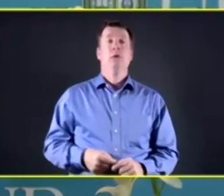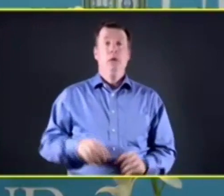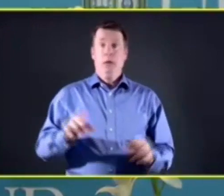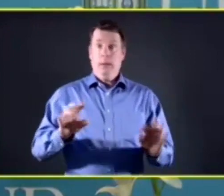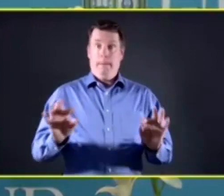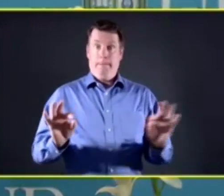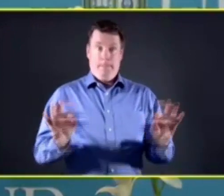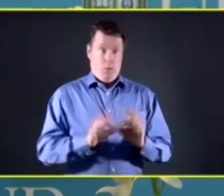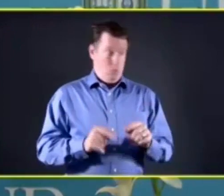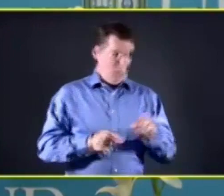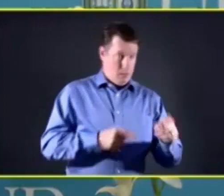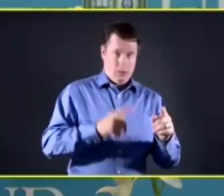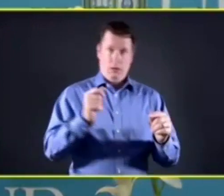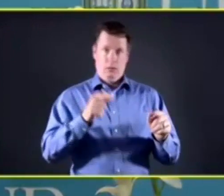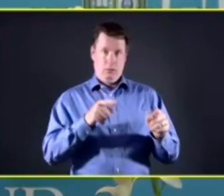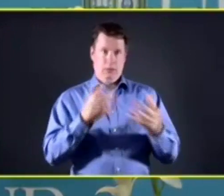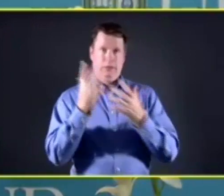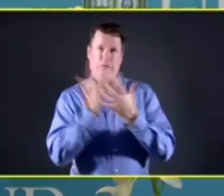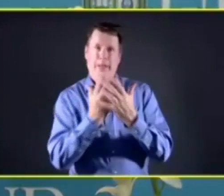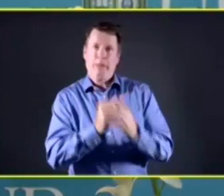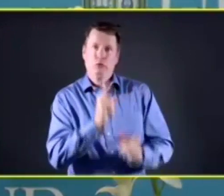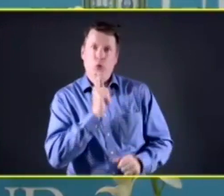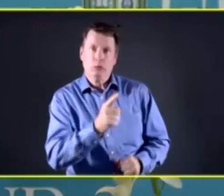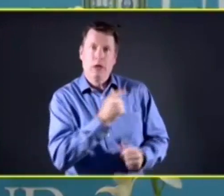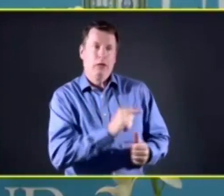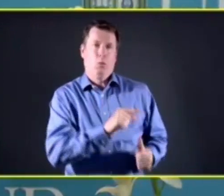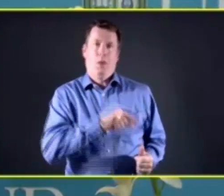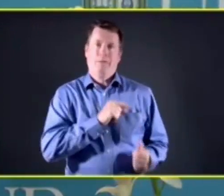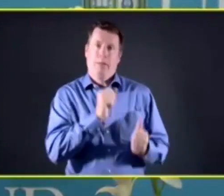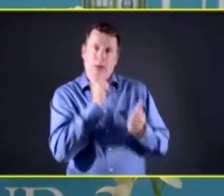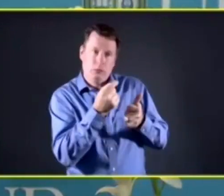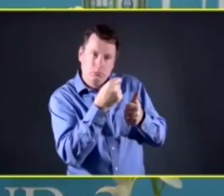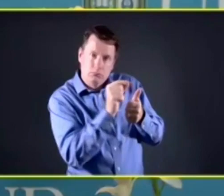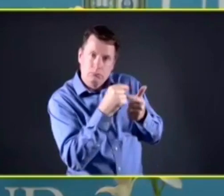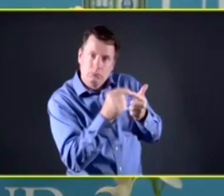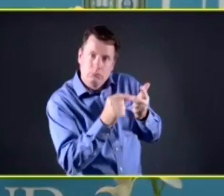because my trial is placebo controlled. We